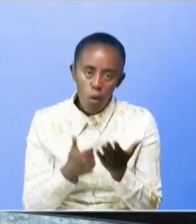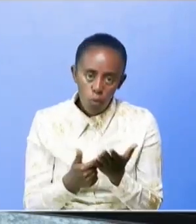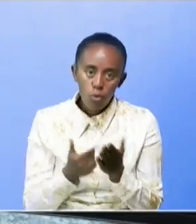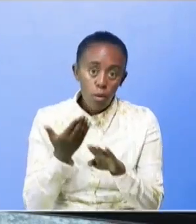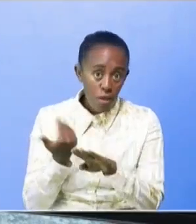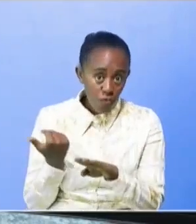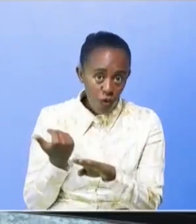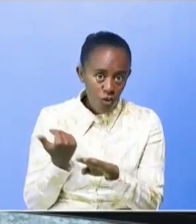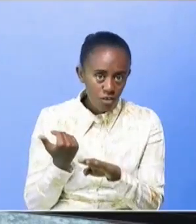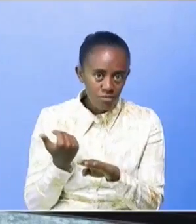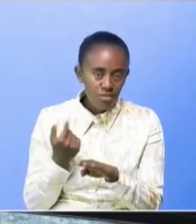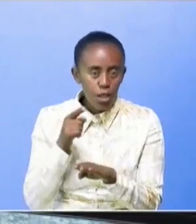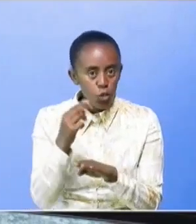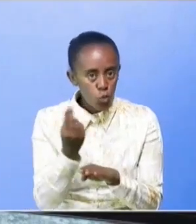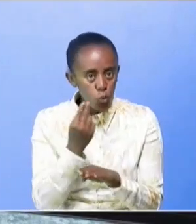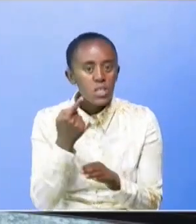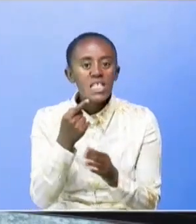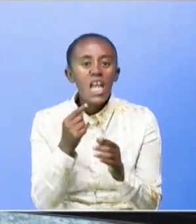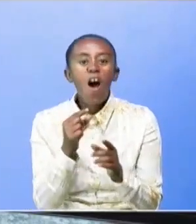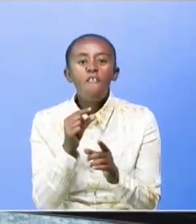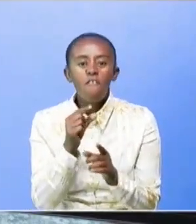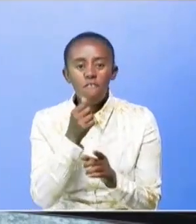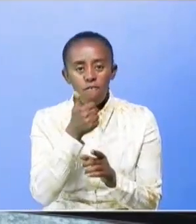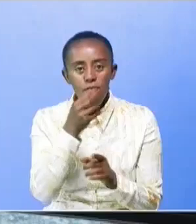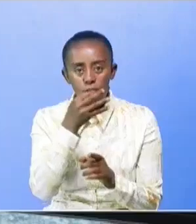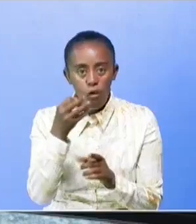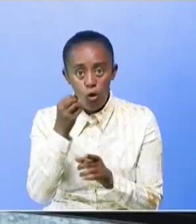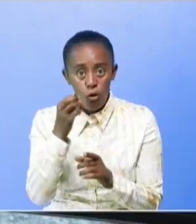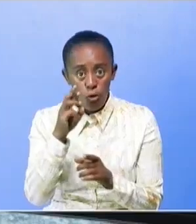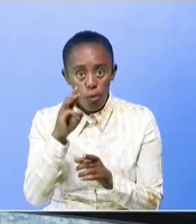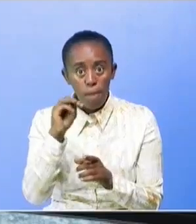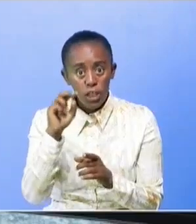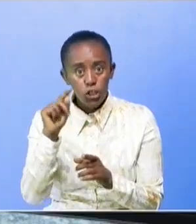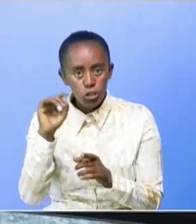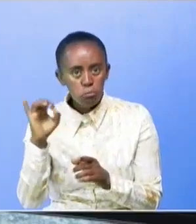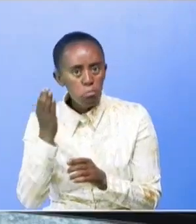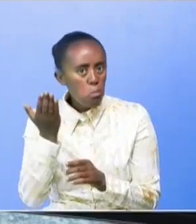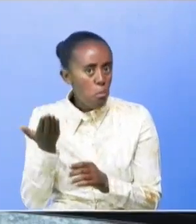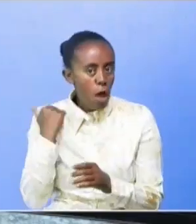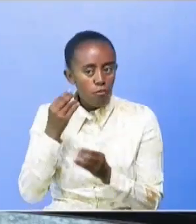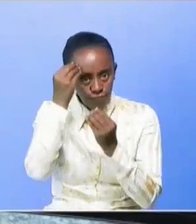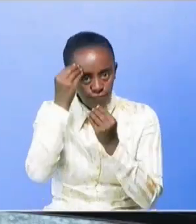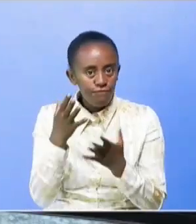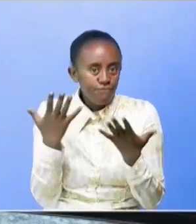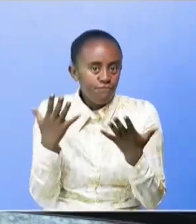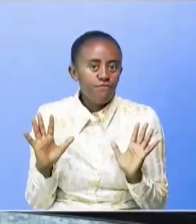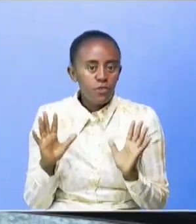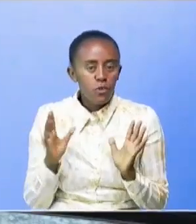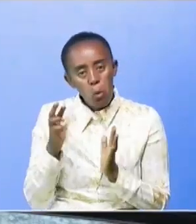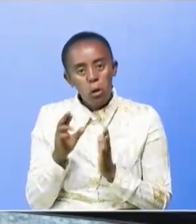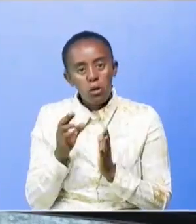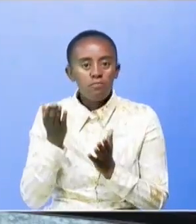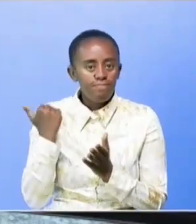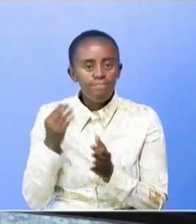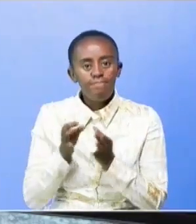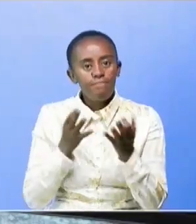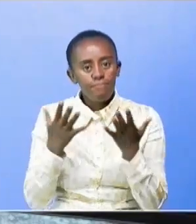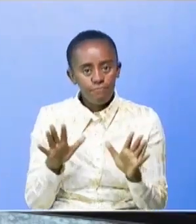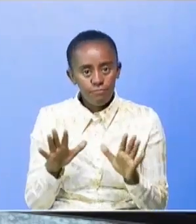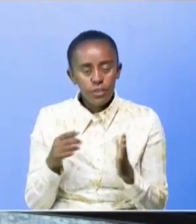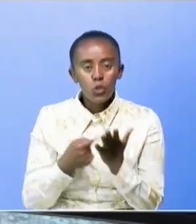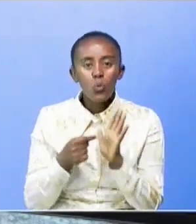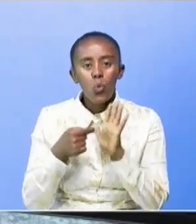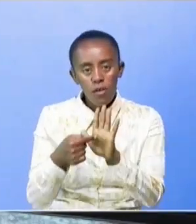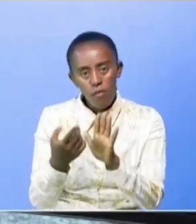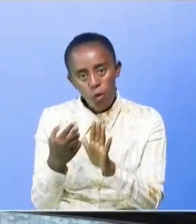before, and then you use this word, the aforementioned people or the aforementioned things, to